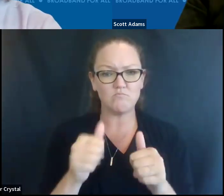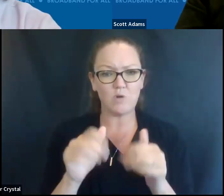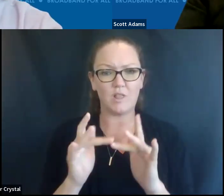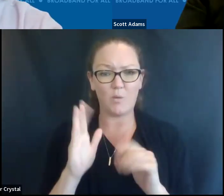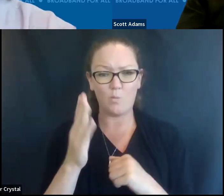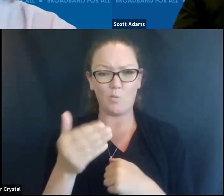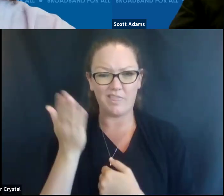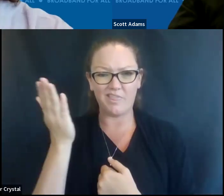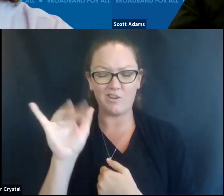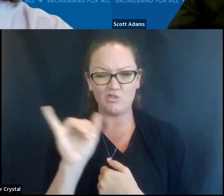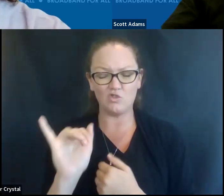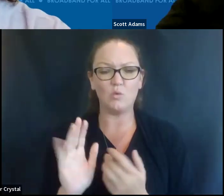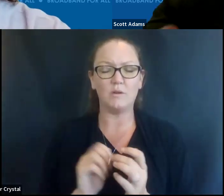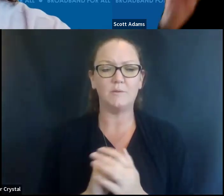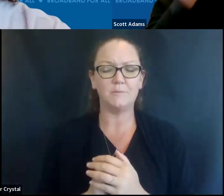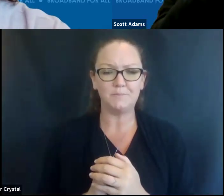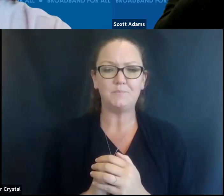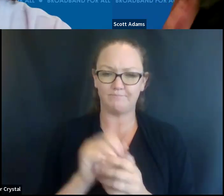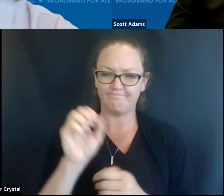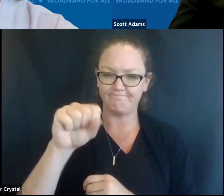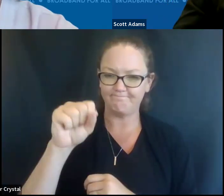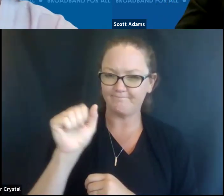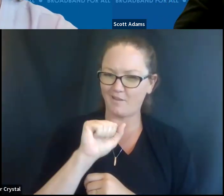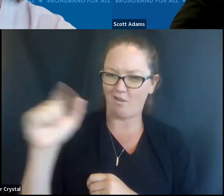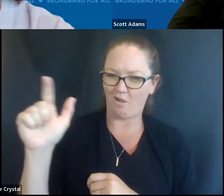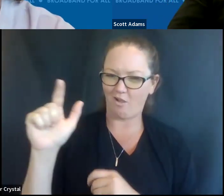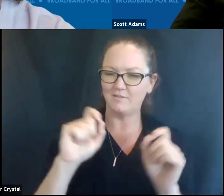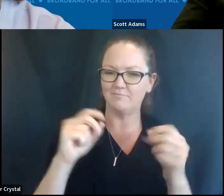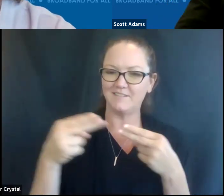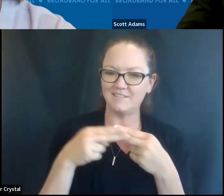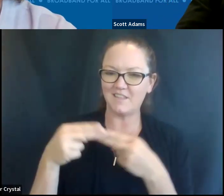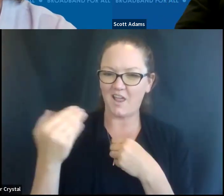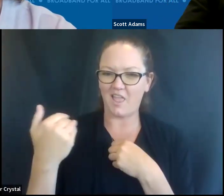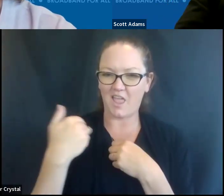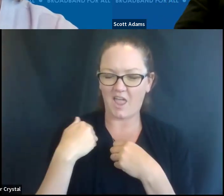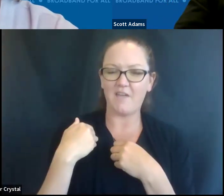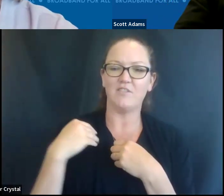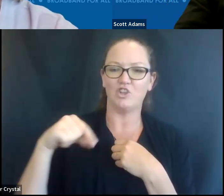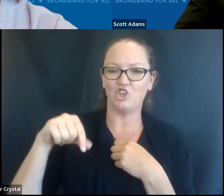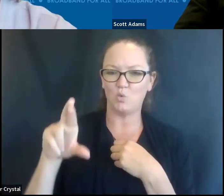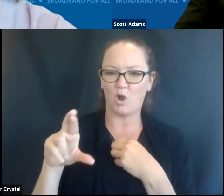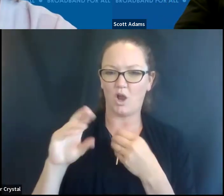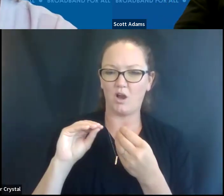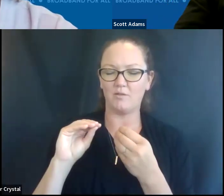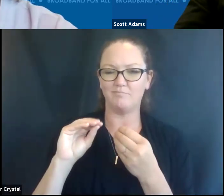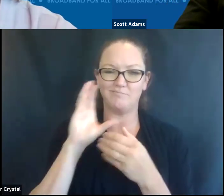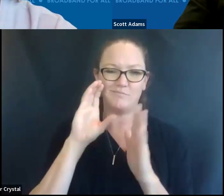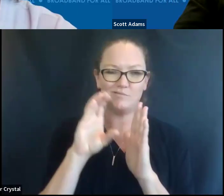Yes, they are. All of our slides have the QR code, and we hyperlink where the text